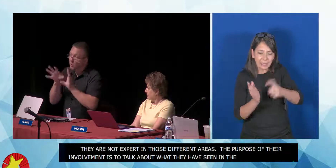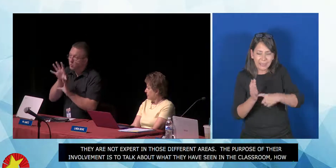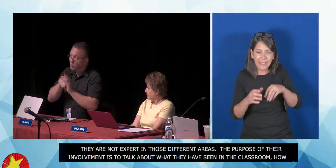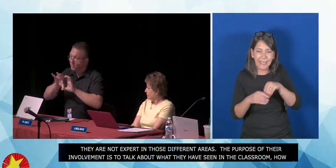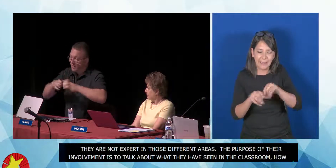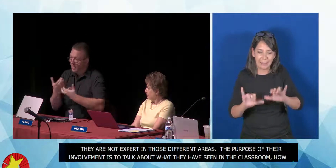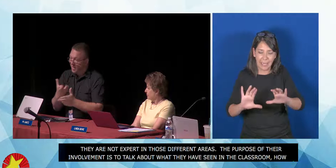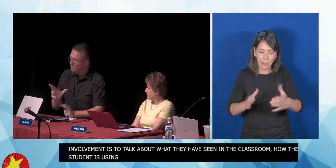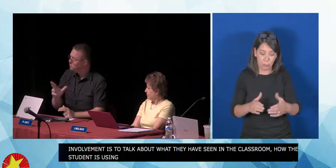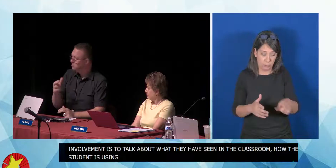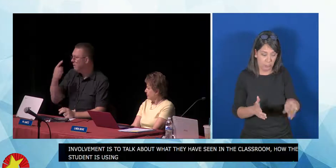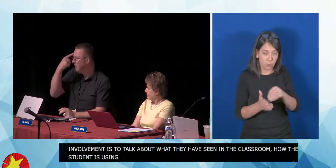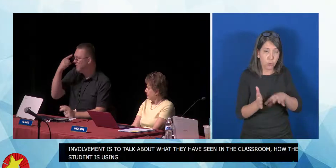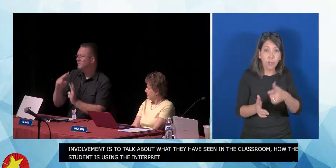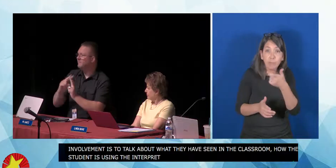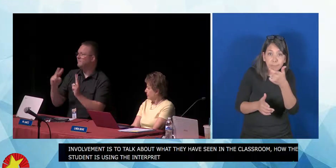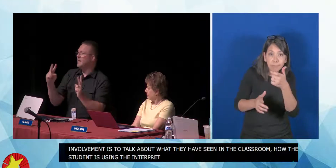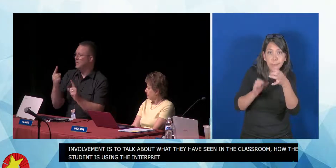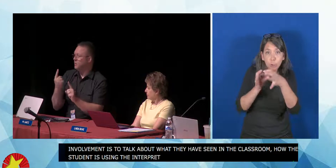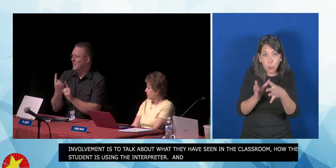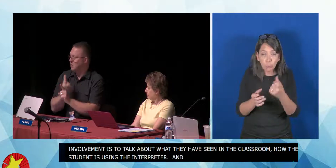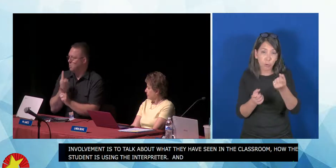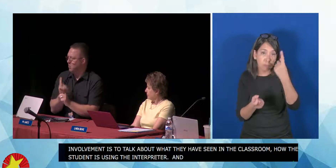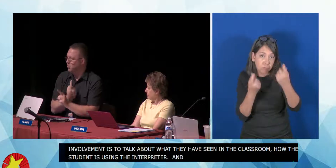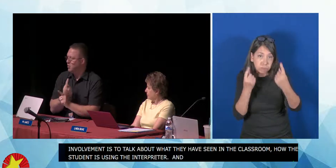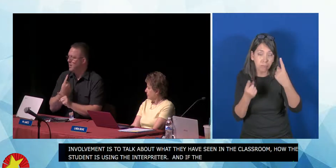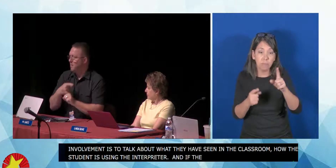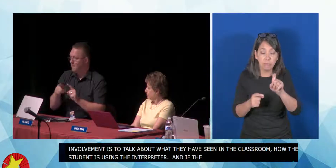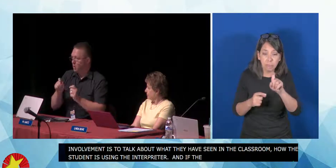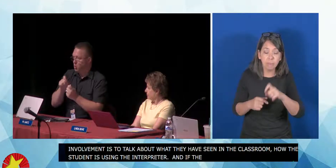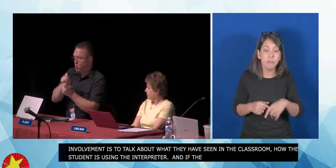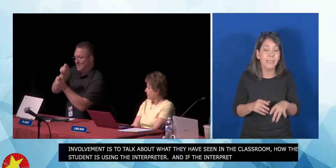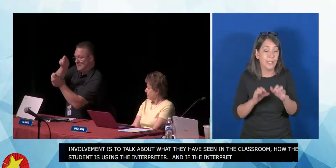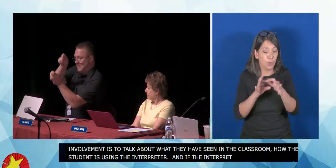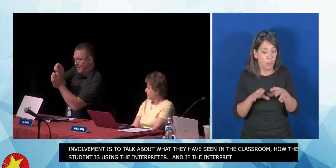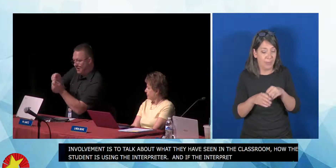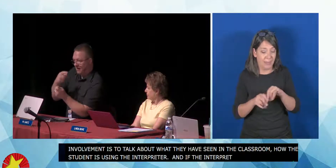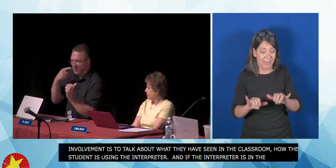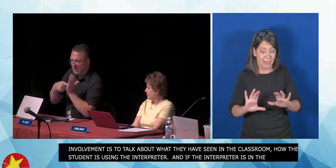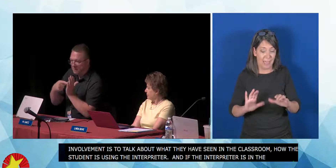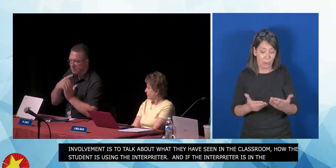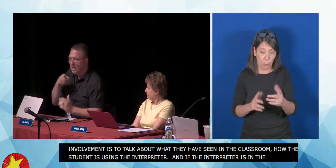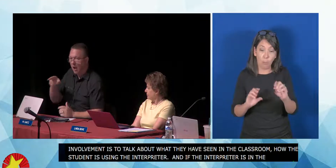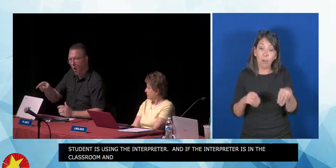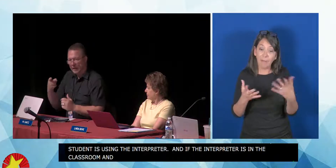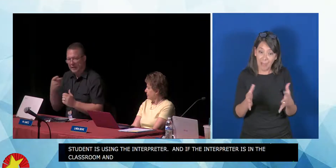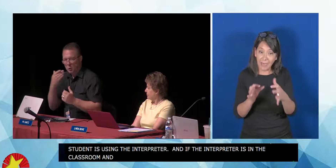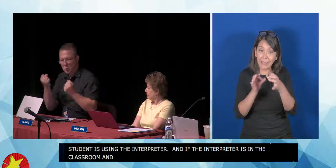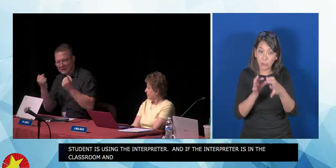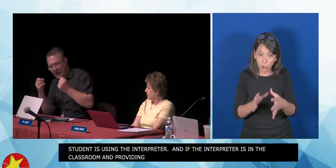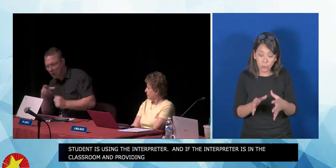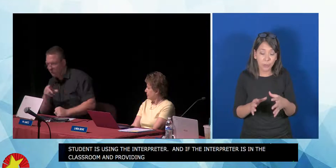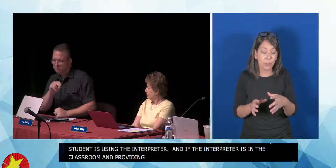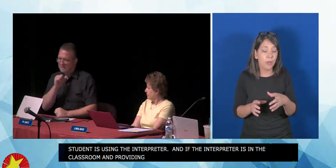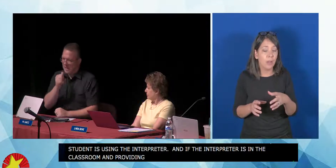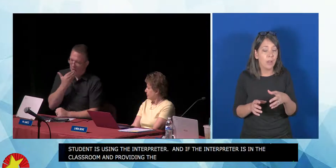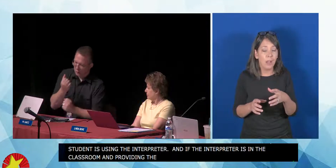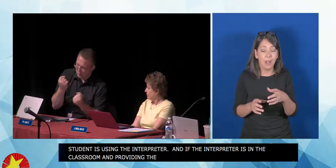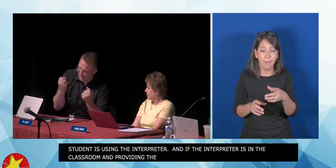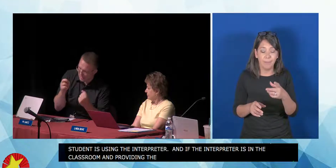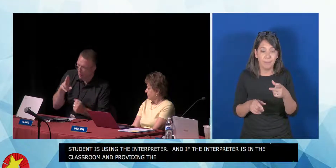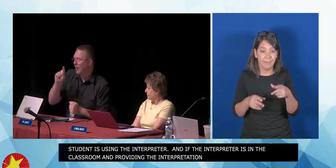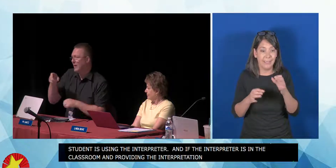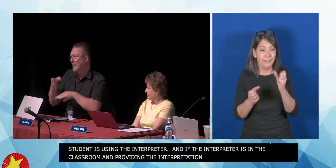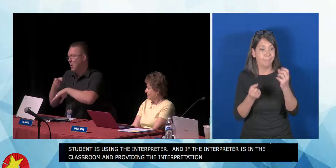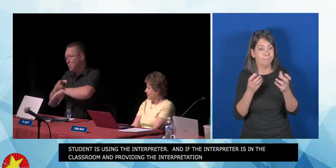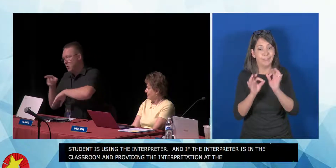interpreter, if the interpreter is in the classroom and providing the interpretation at the appropriate times. And you